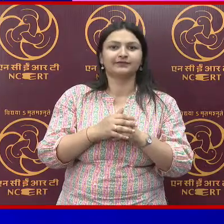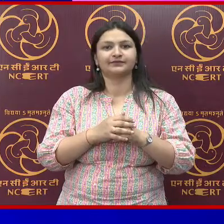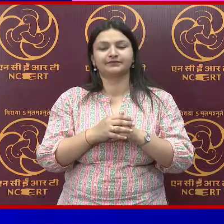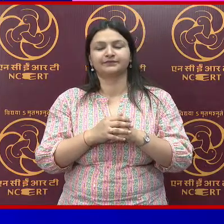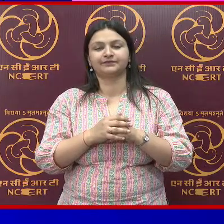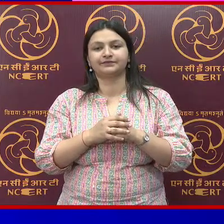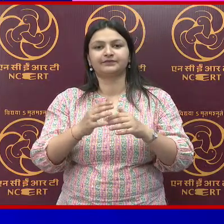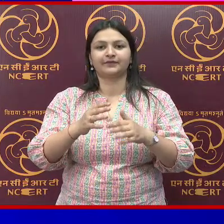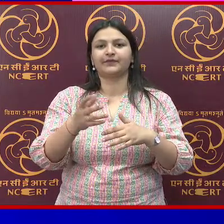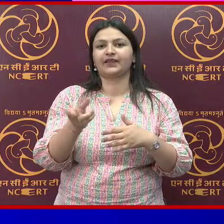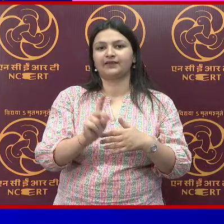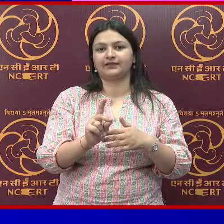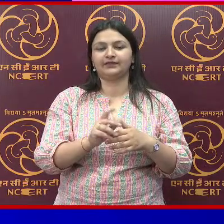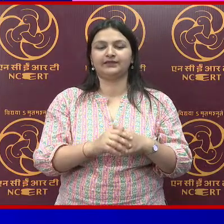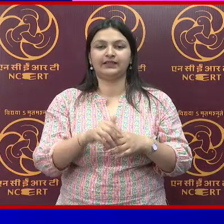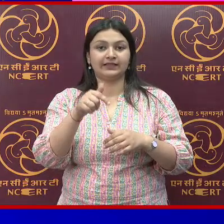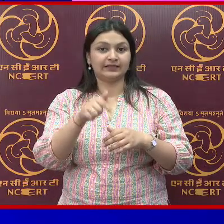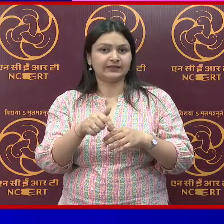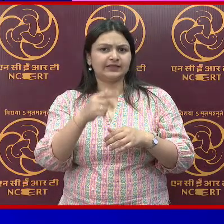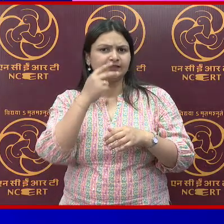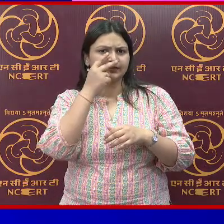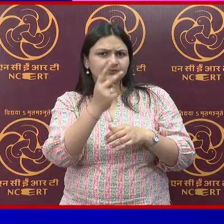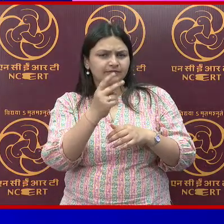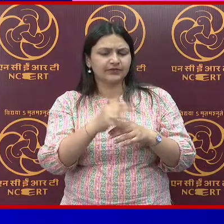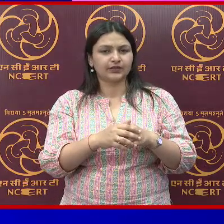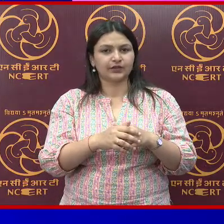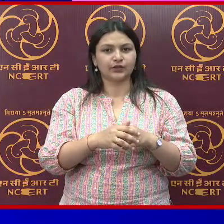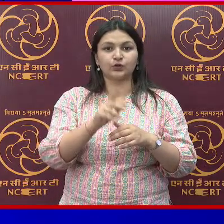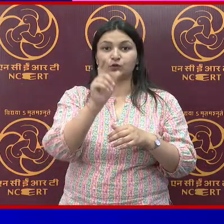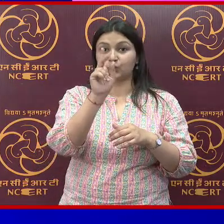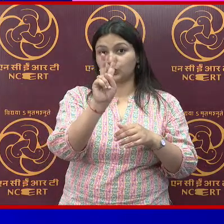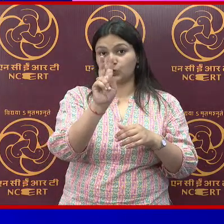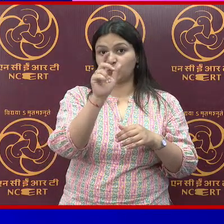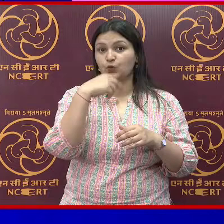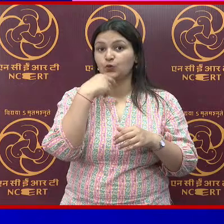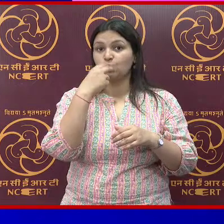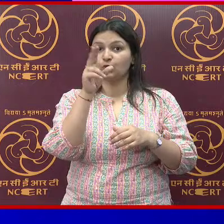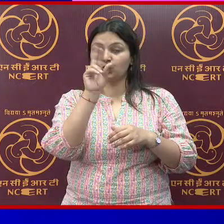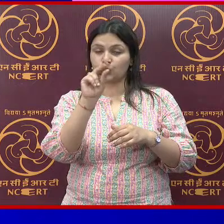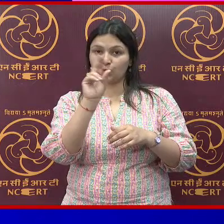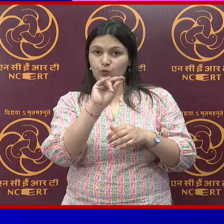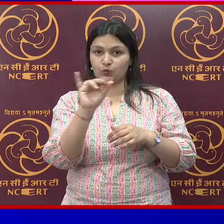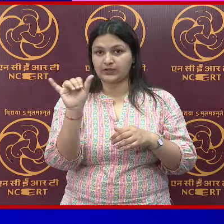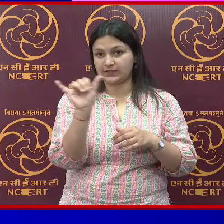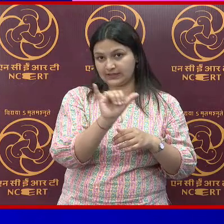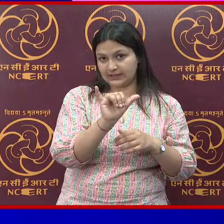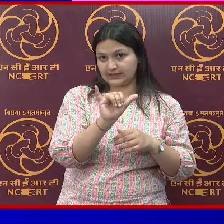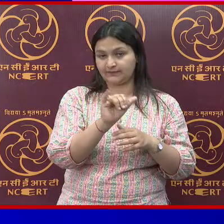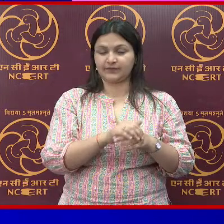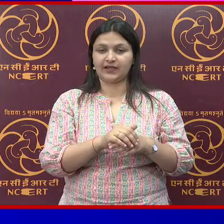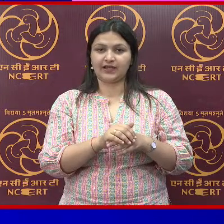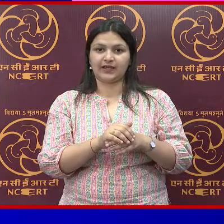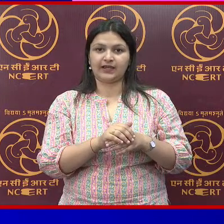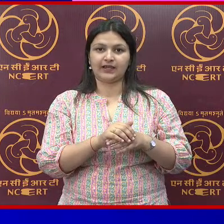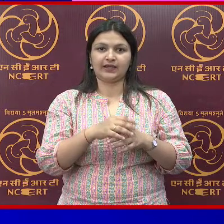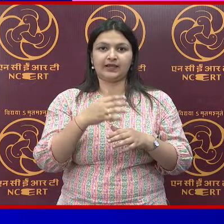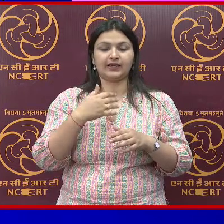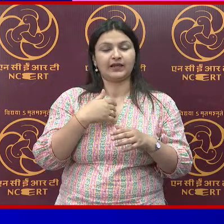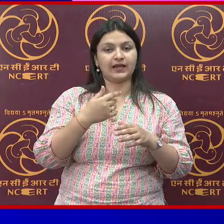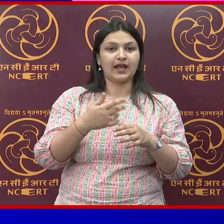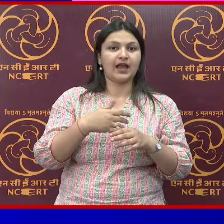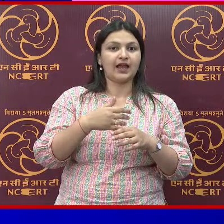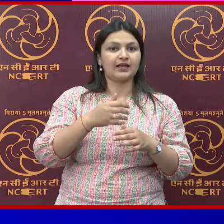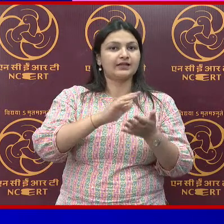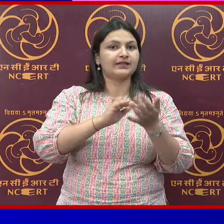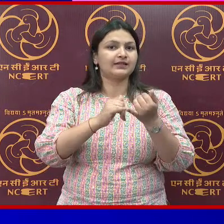Okay, now again in this stanza we see that the two rhyming words are Highlighted white wide and